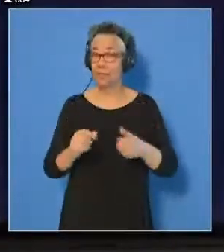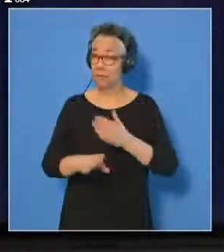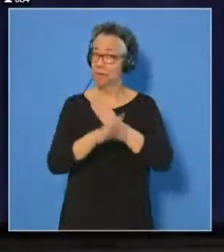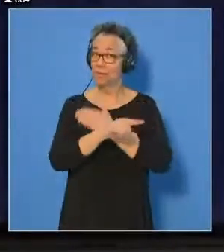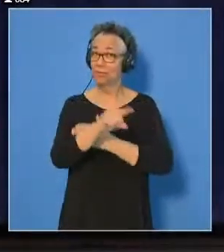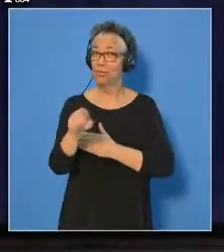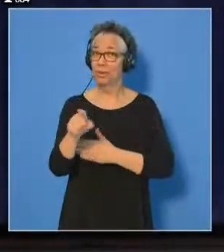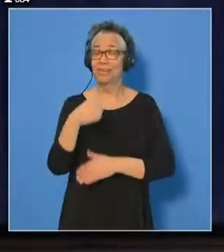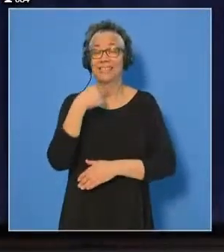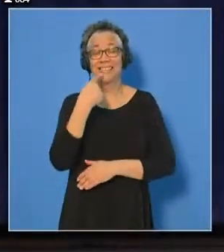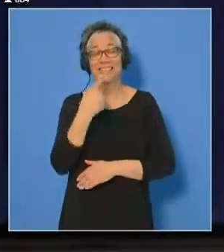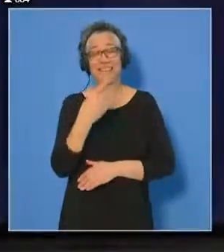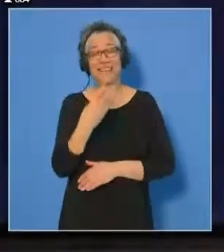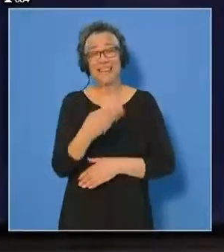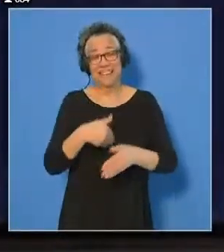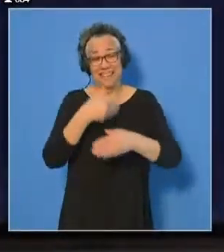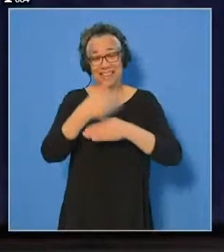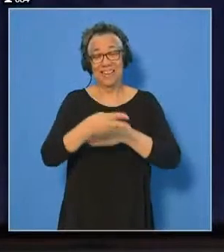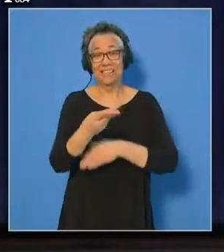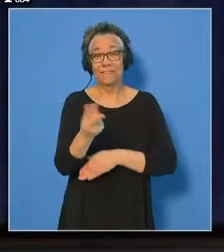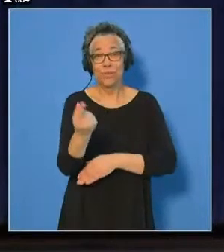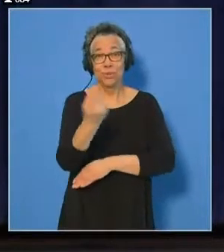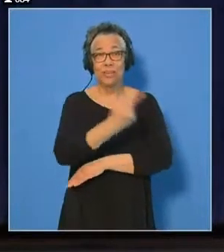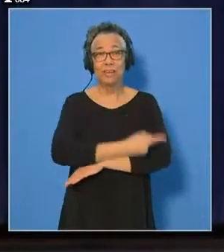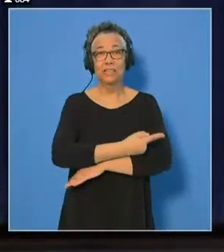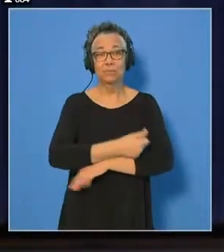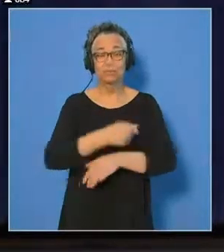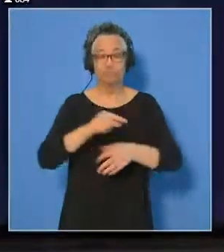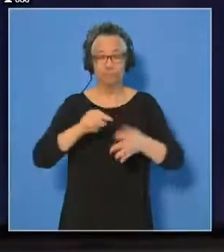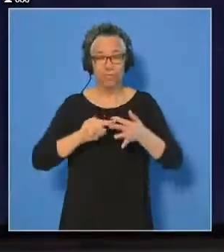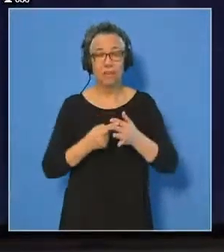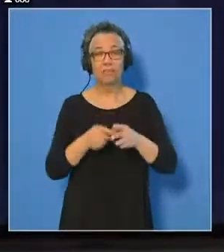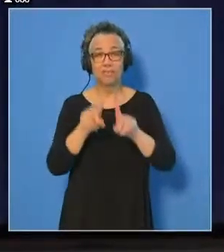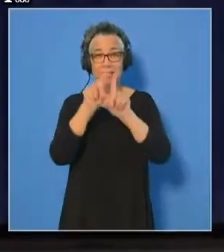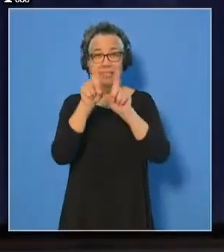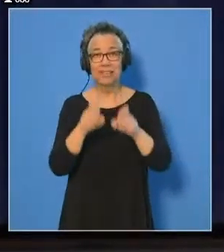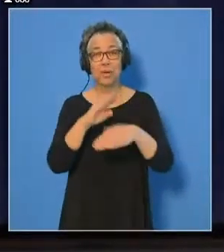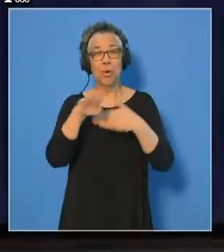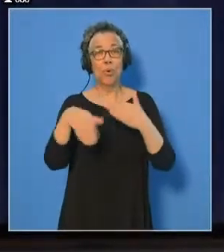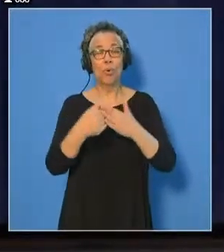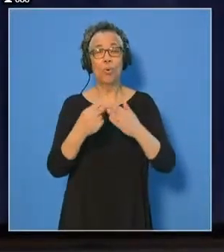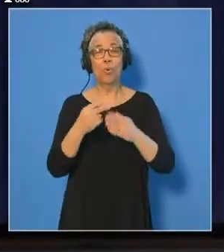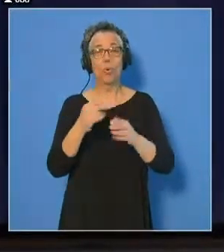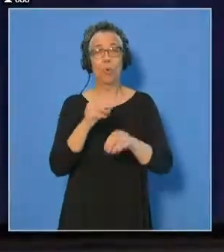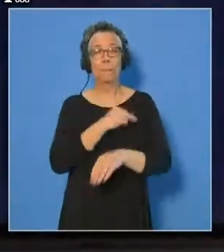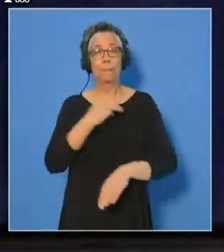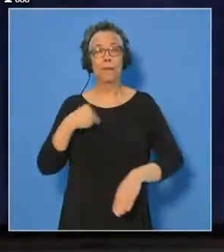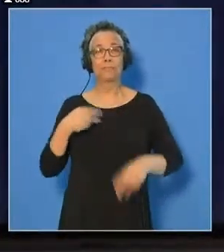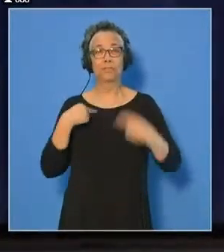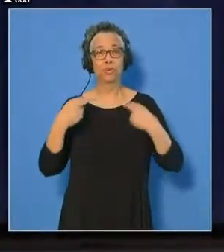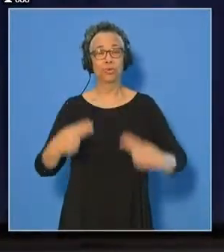next few days, we will begin to test all members of the uniformed services for